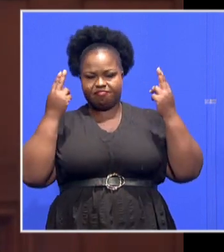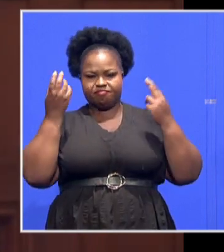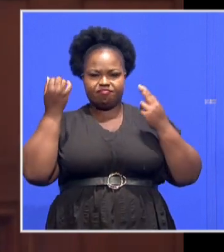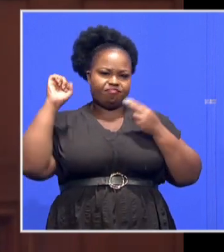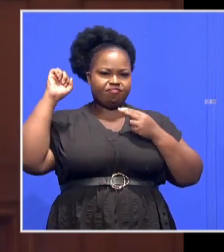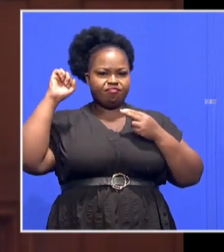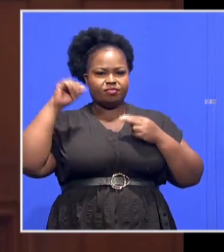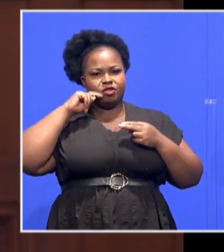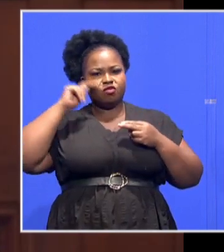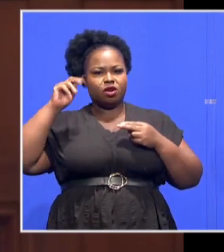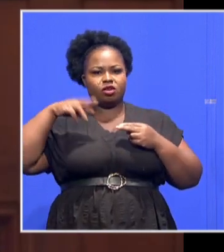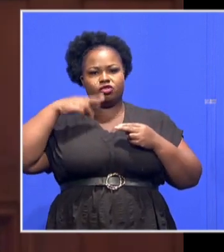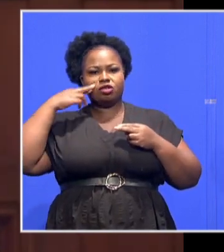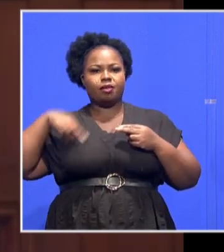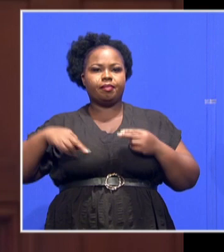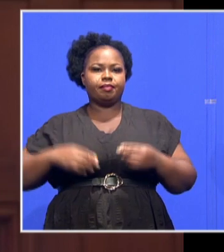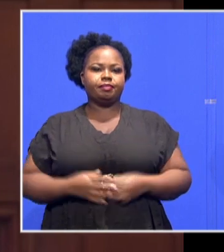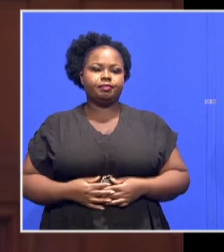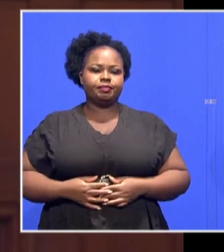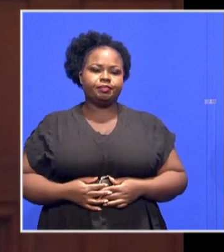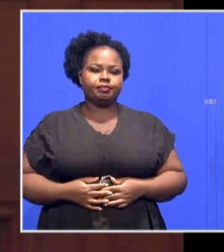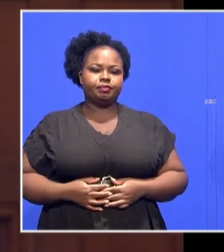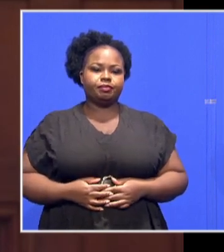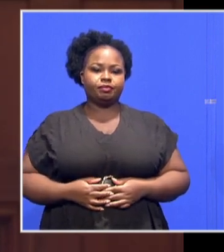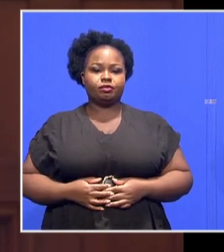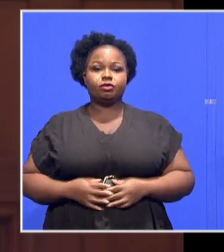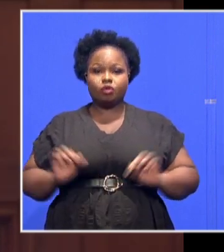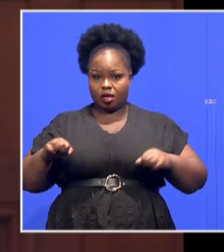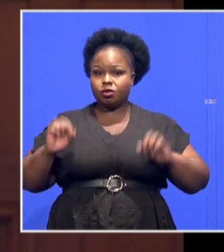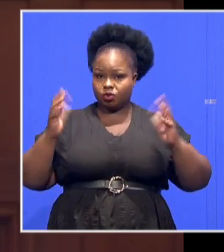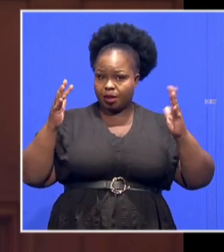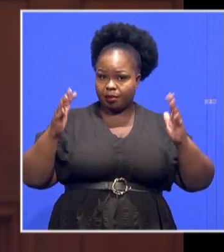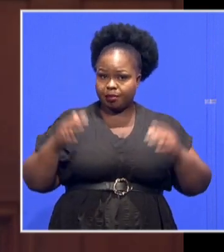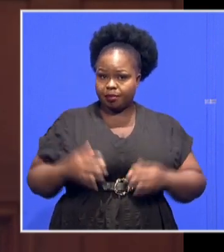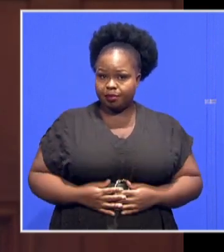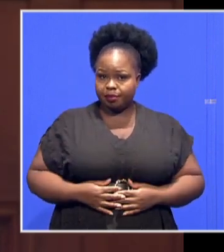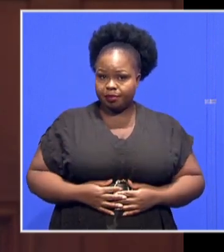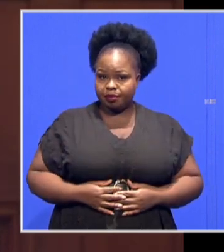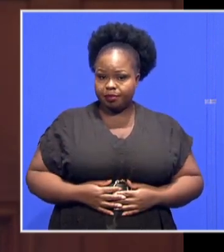Russian aggression. You are allowed to clap.